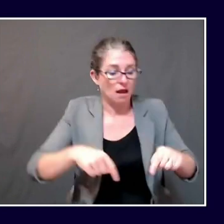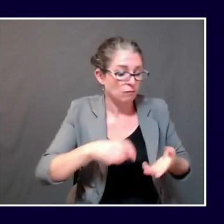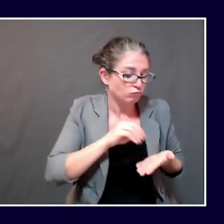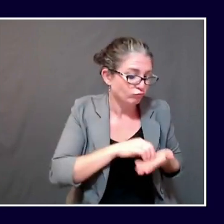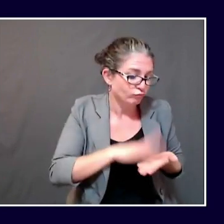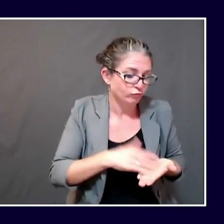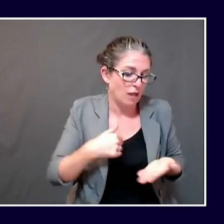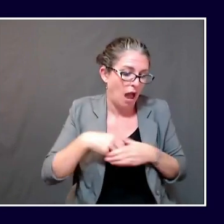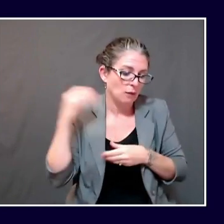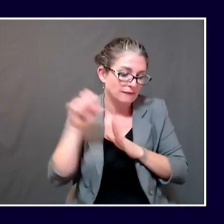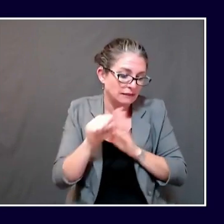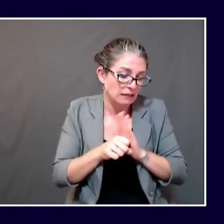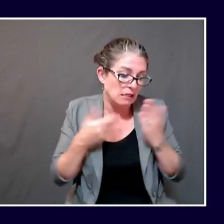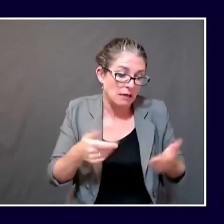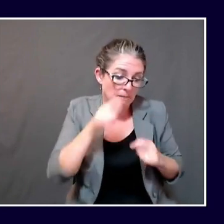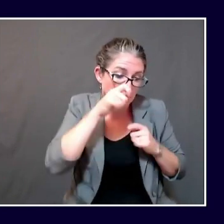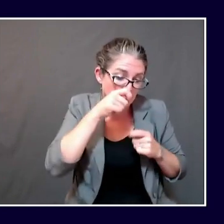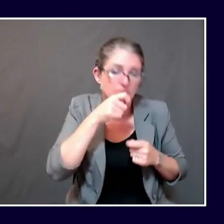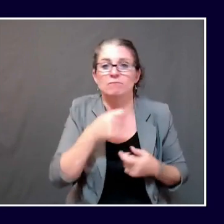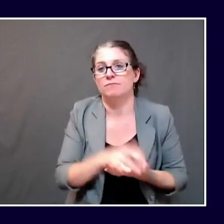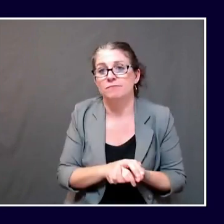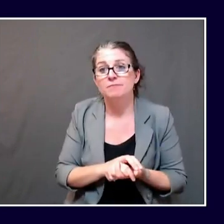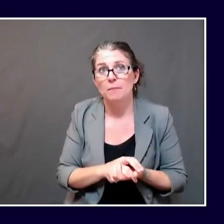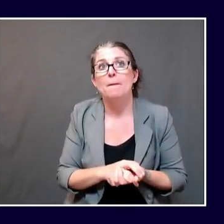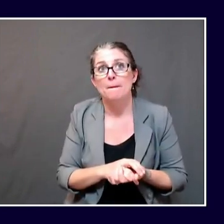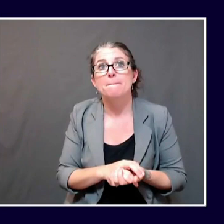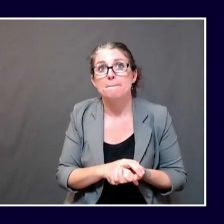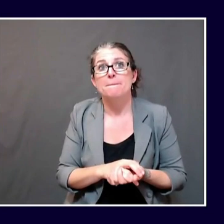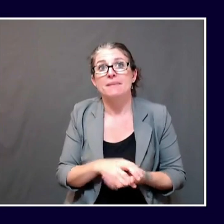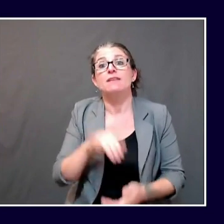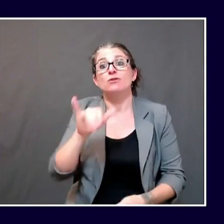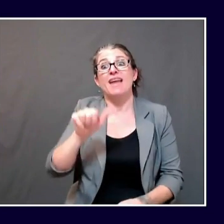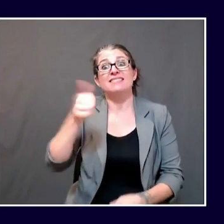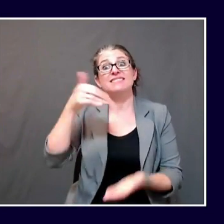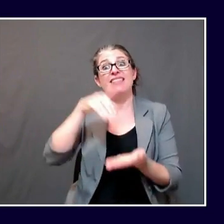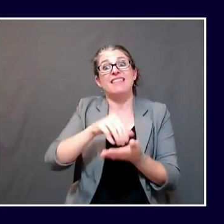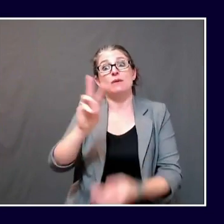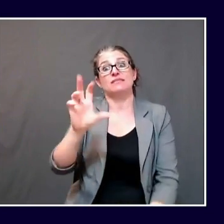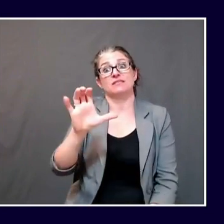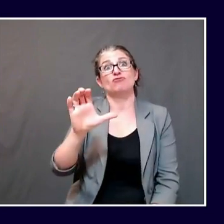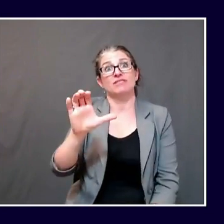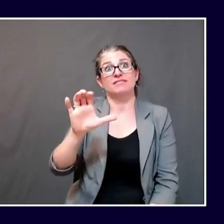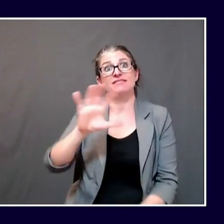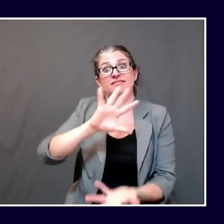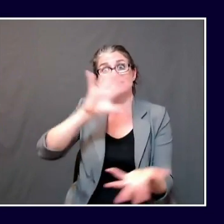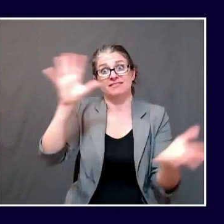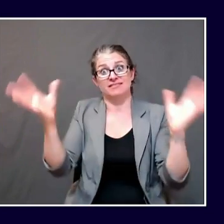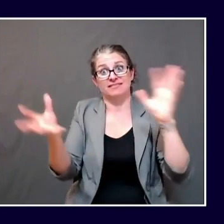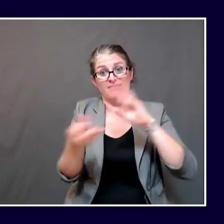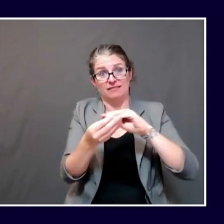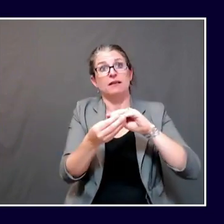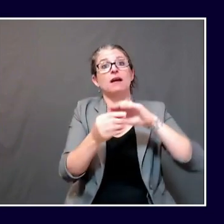Maine, 10,600. Of those 10,600 individuals,